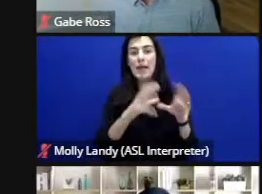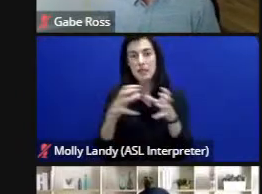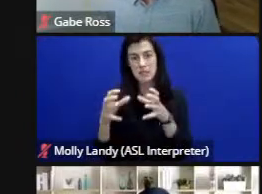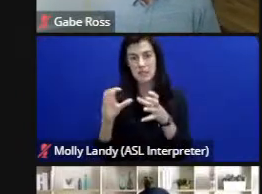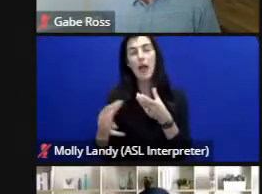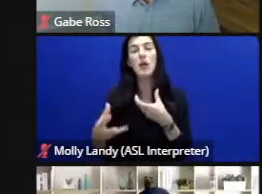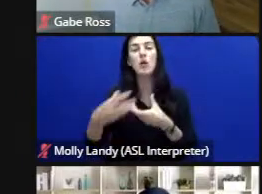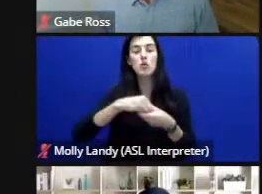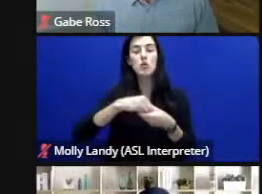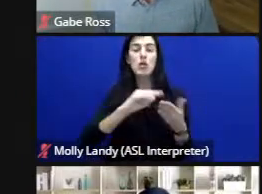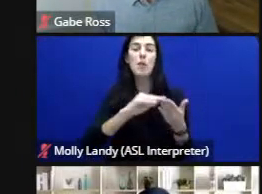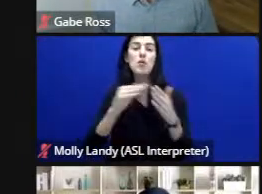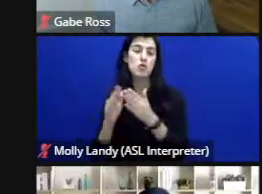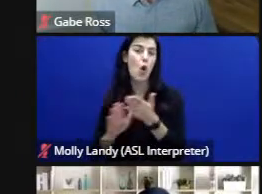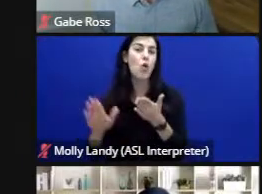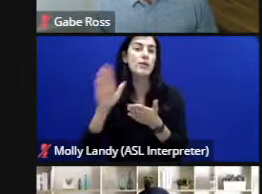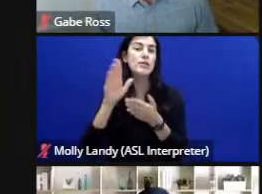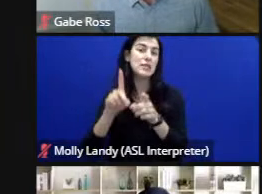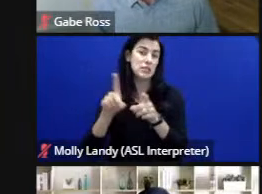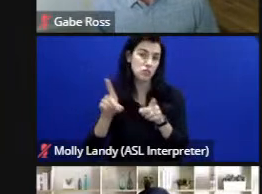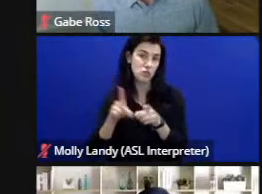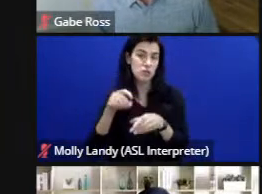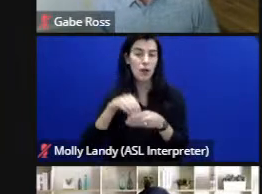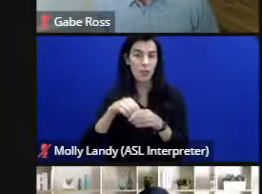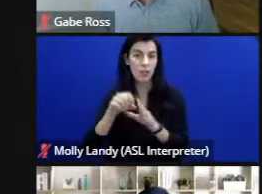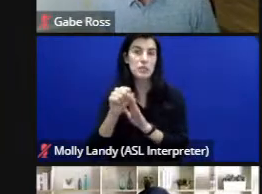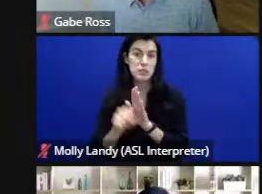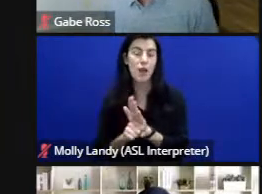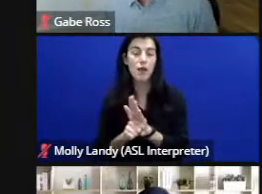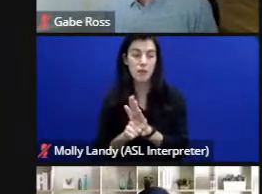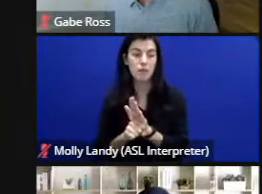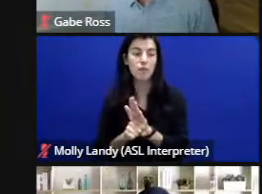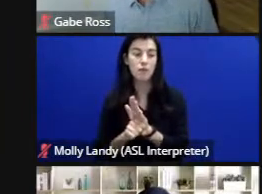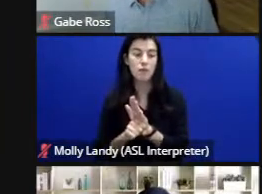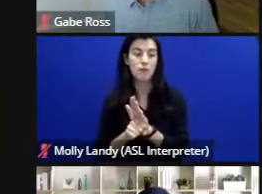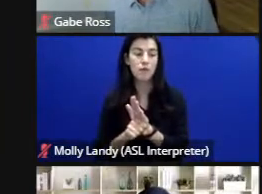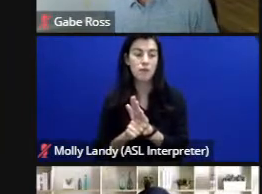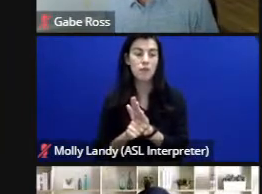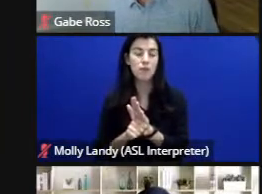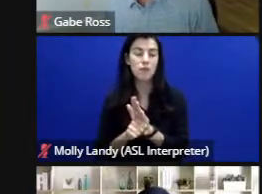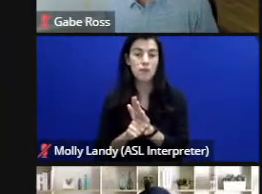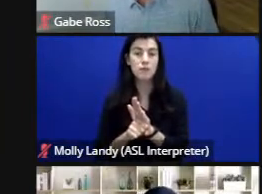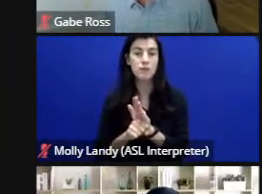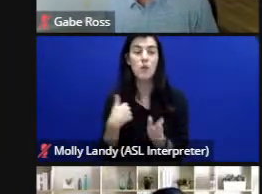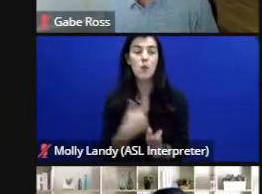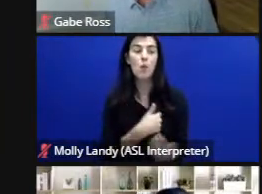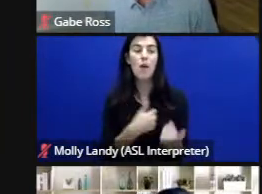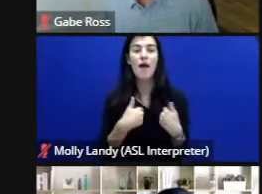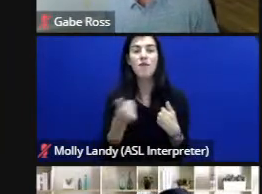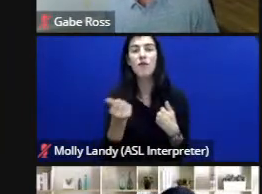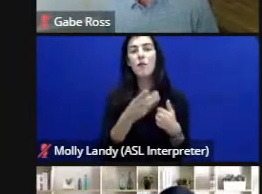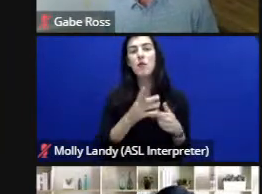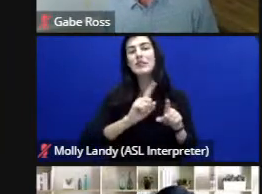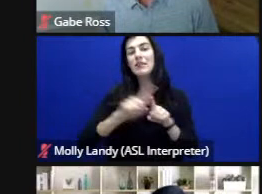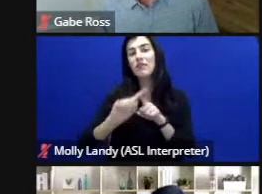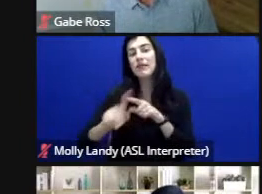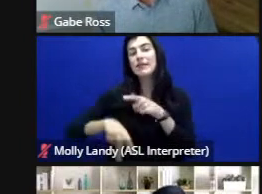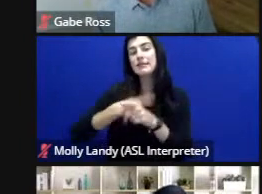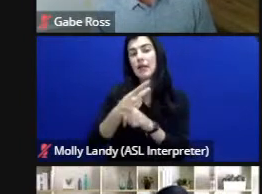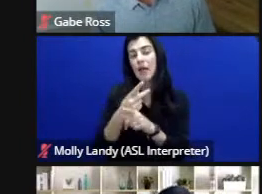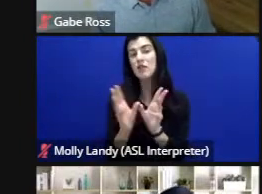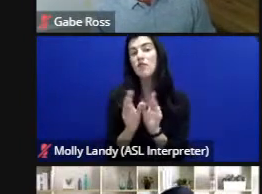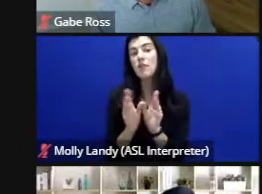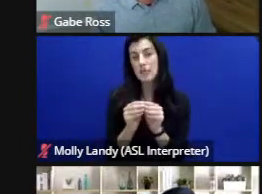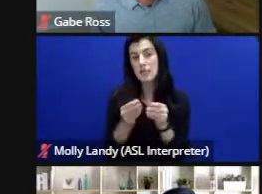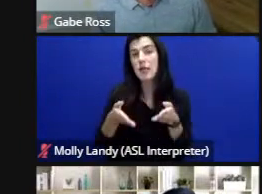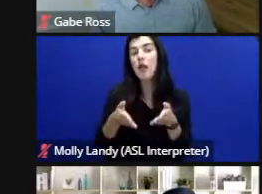the state. And there are a couple of different types of meetings that can be held consistent with the Brown